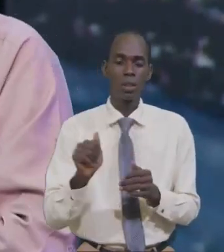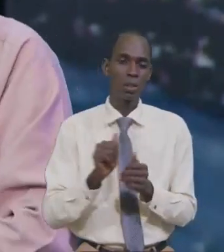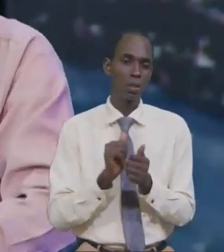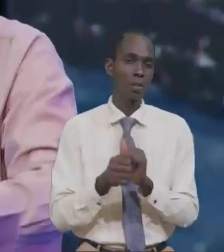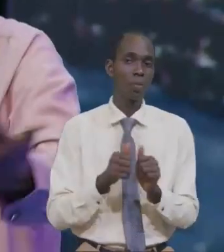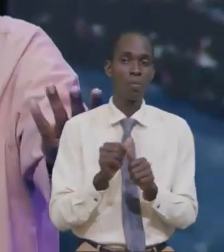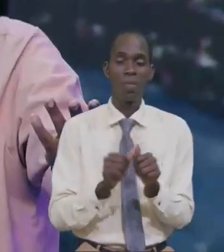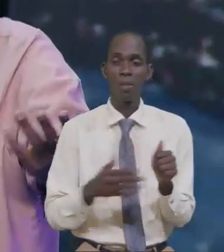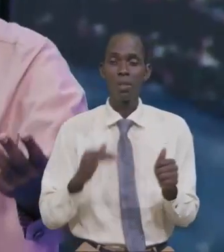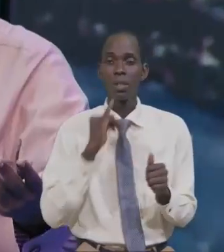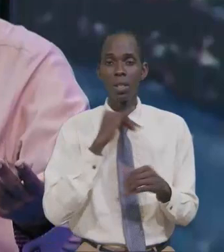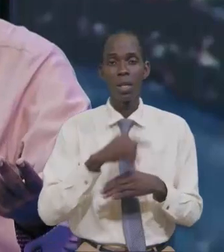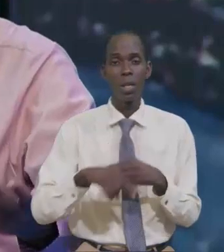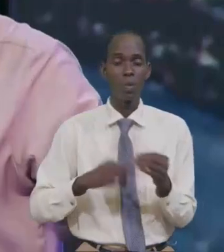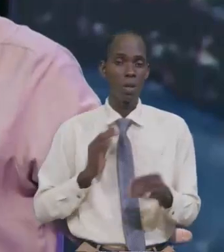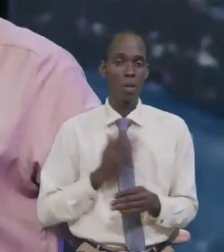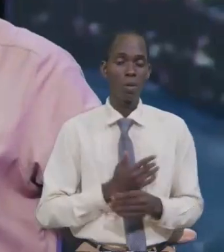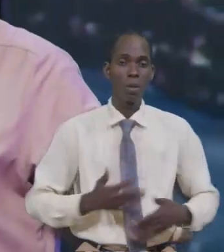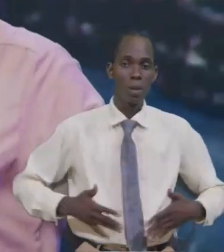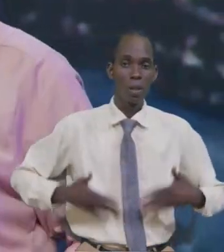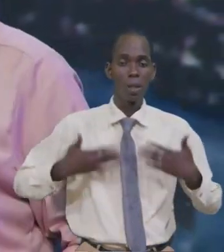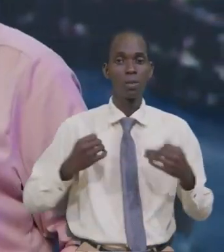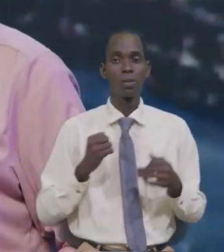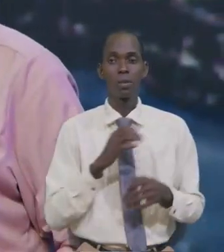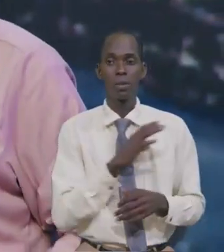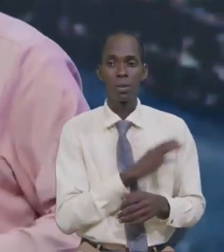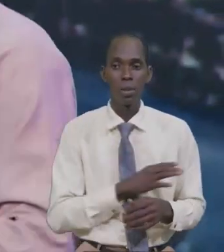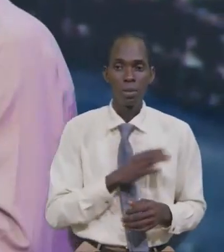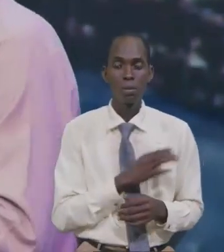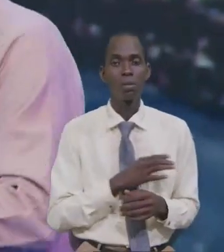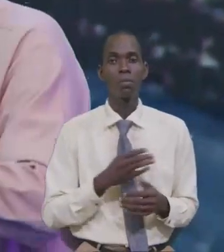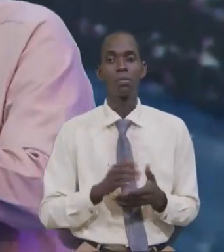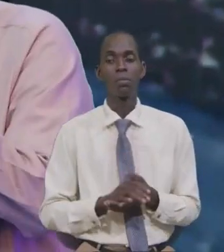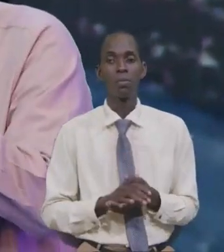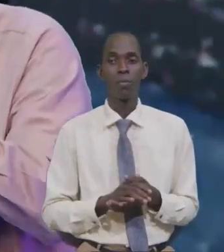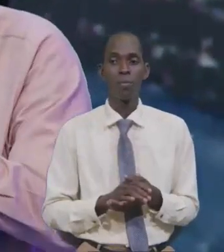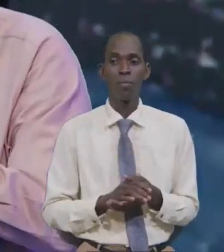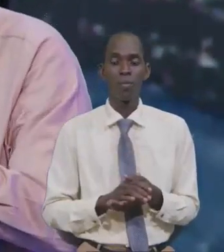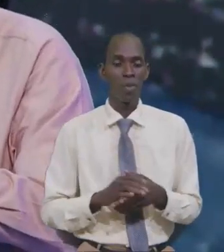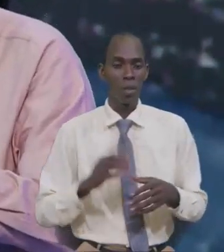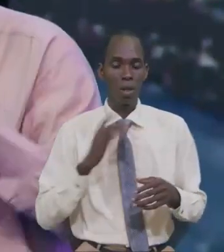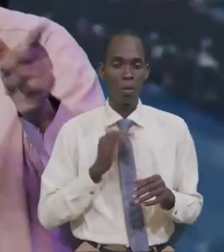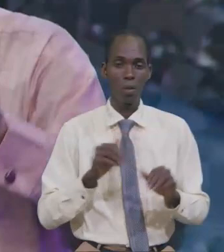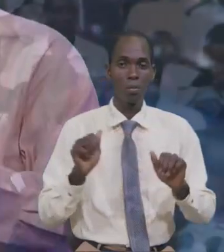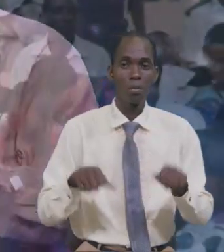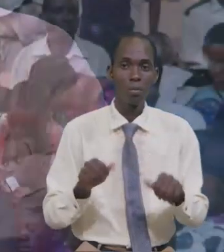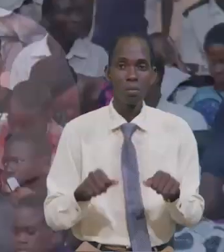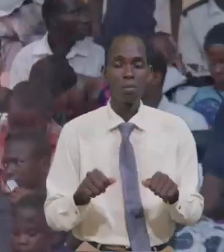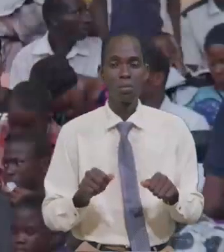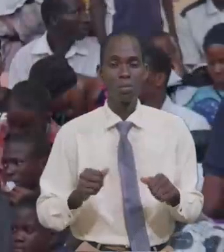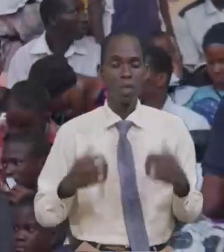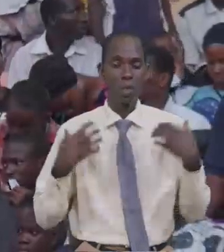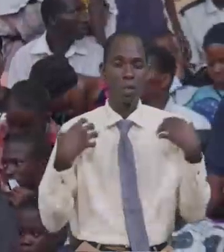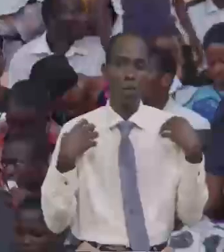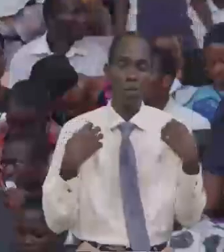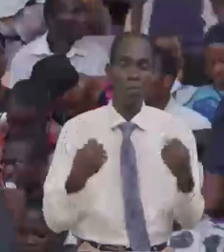competence, courage, everything we try to have, we have them so that they